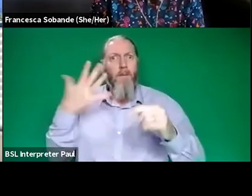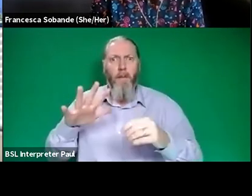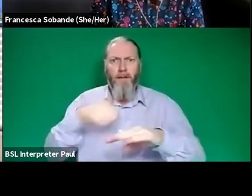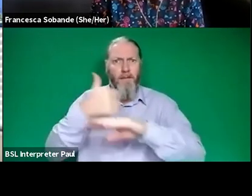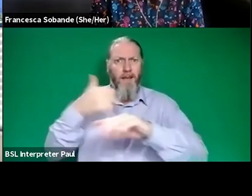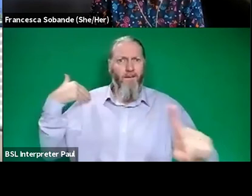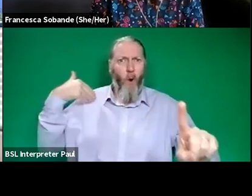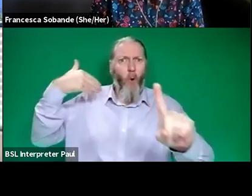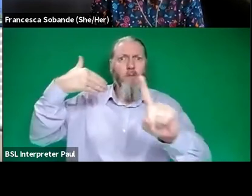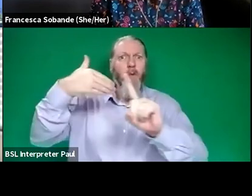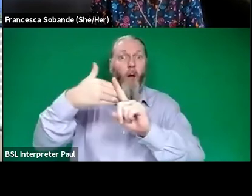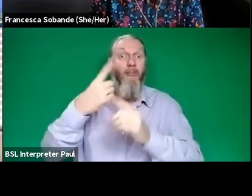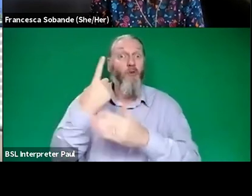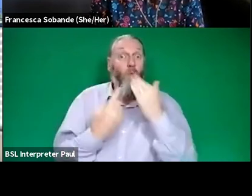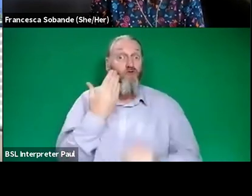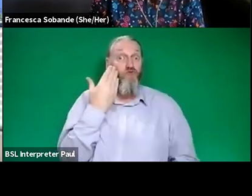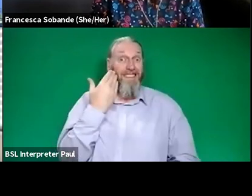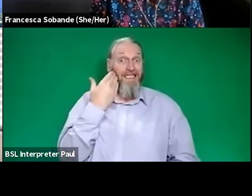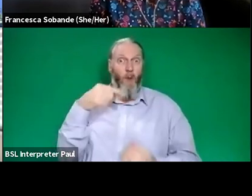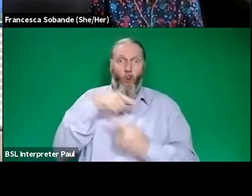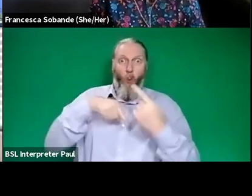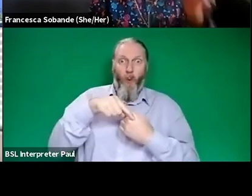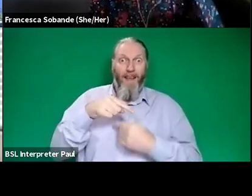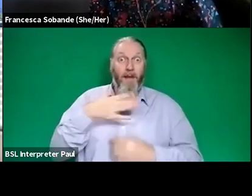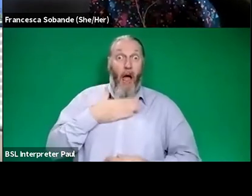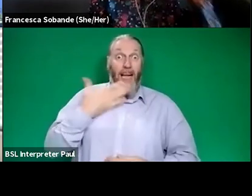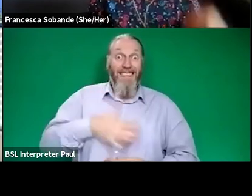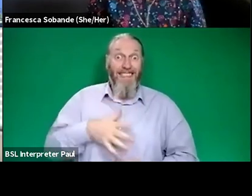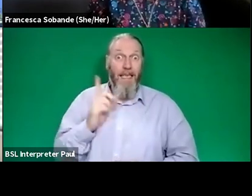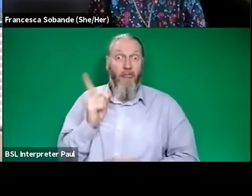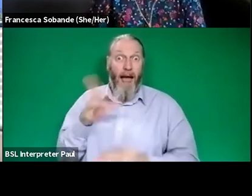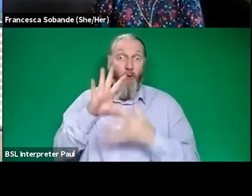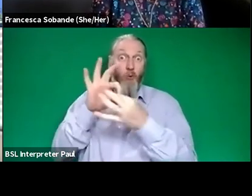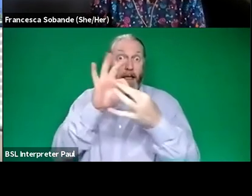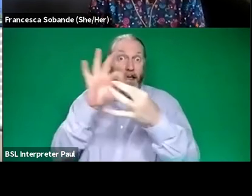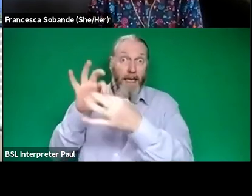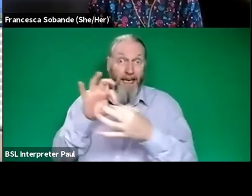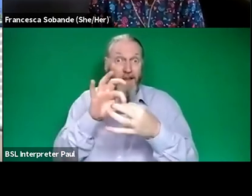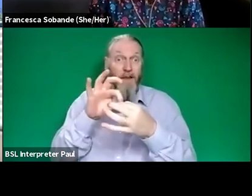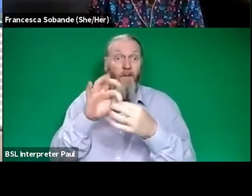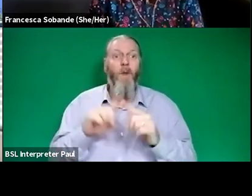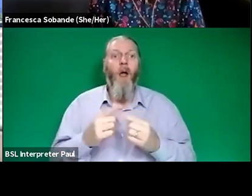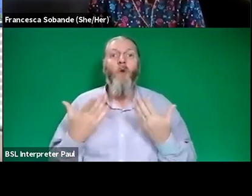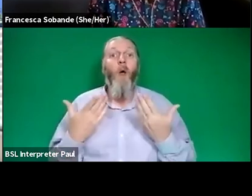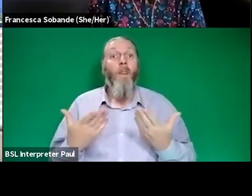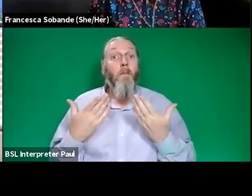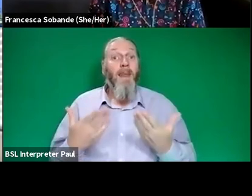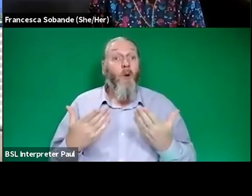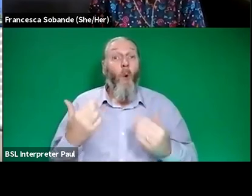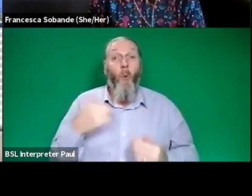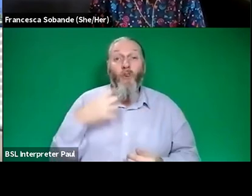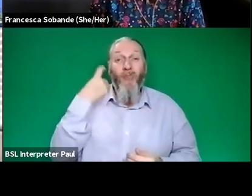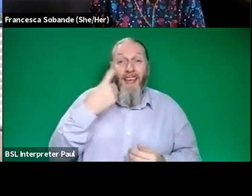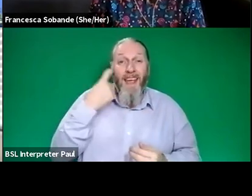thinking back to all the work that's happening on clusters and the work that we're doing in terms of, at the moment we're looking at amplified publishing, and that's all about how we communicate with